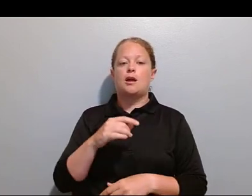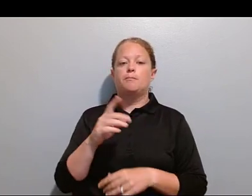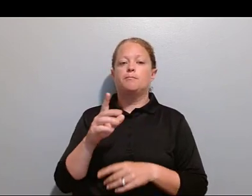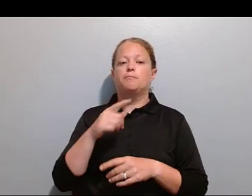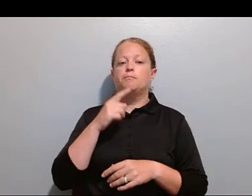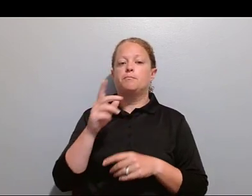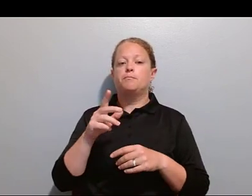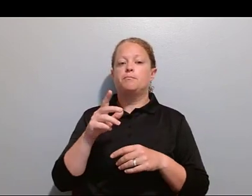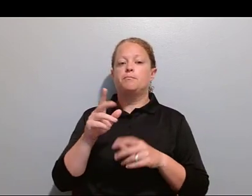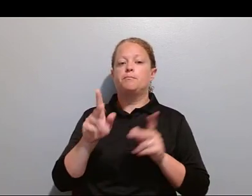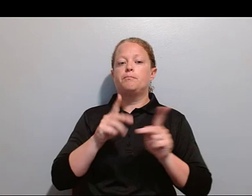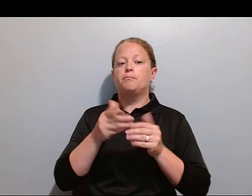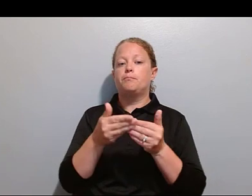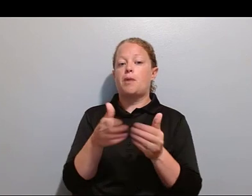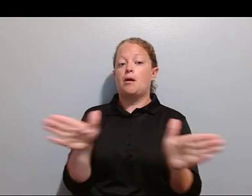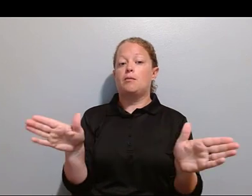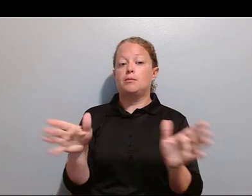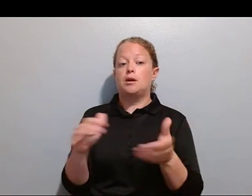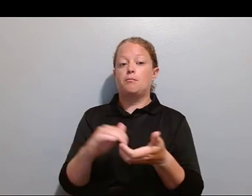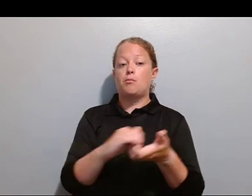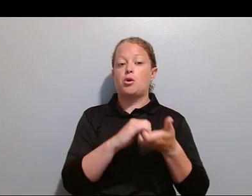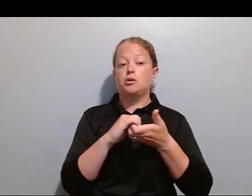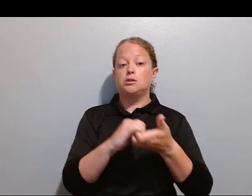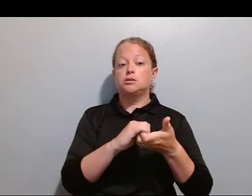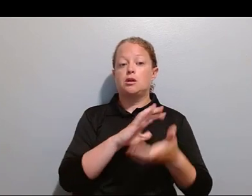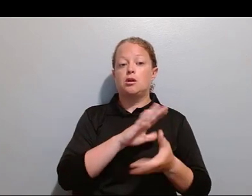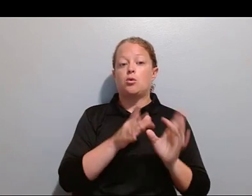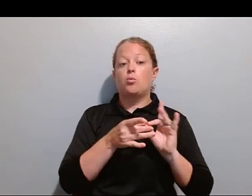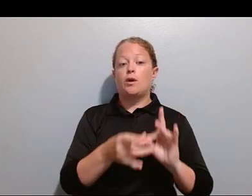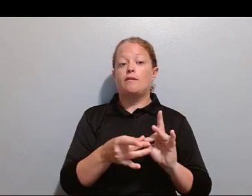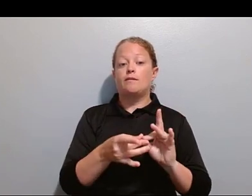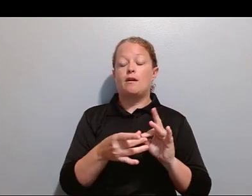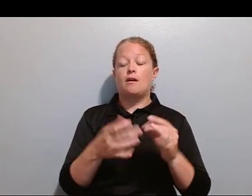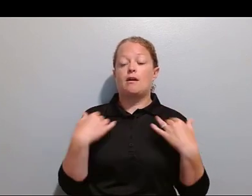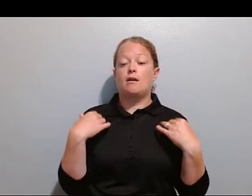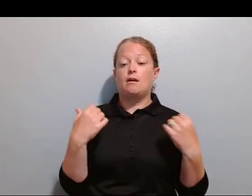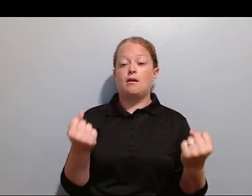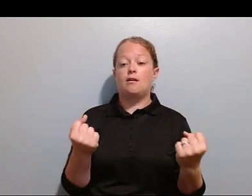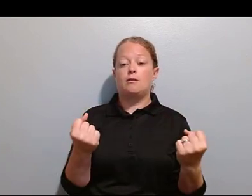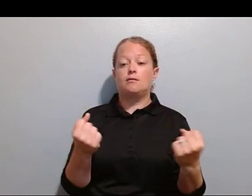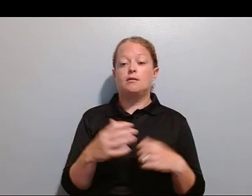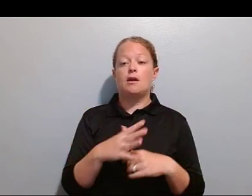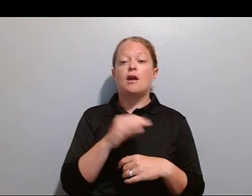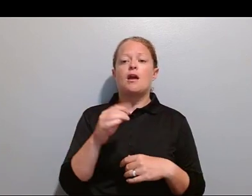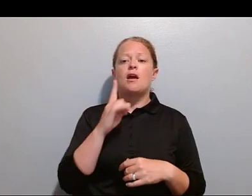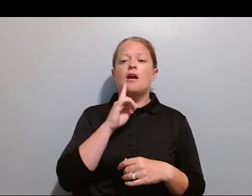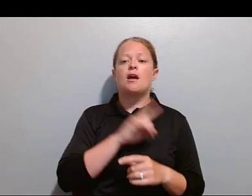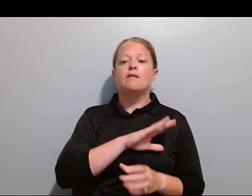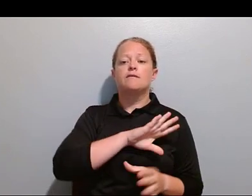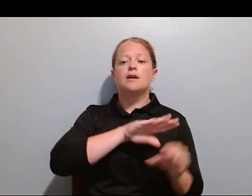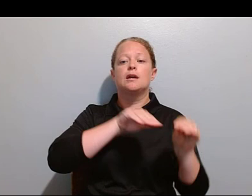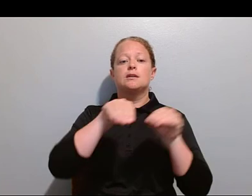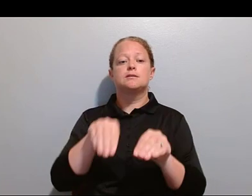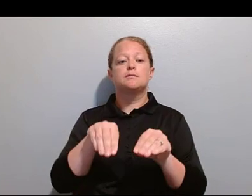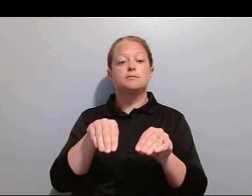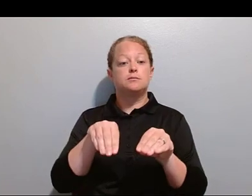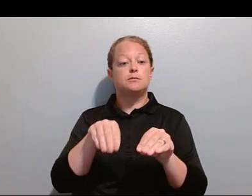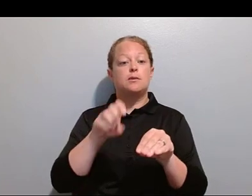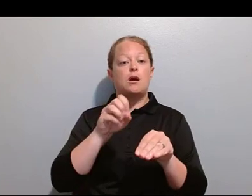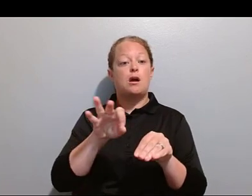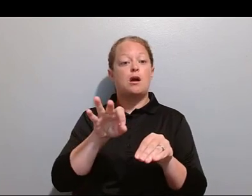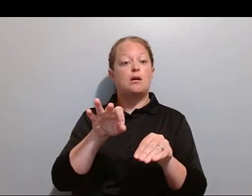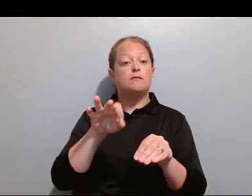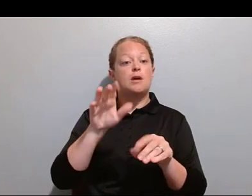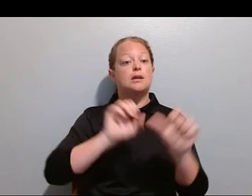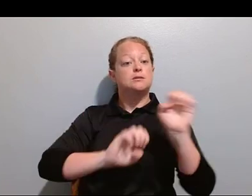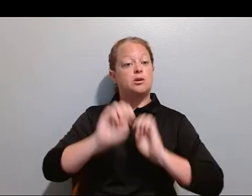health ecosystem, as well as the mobilization and integration of experiential knowledge and